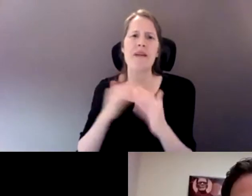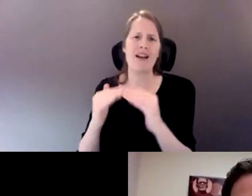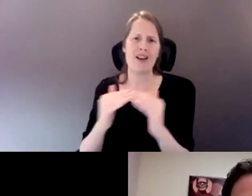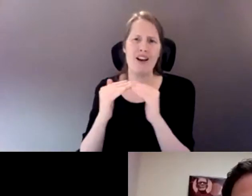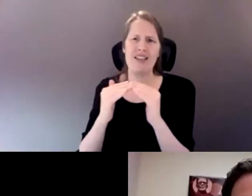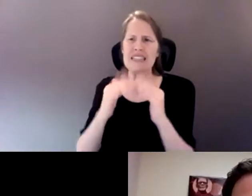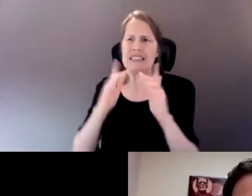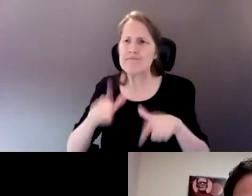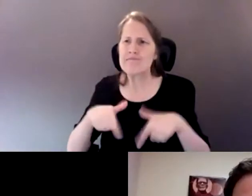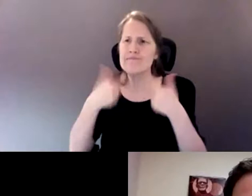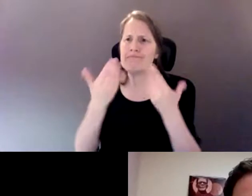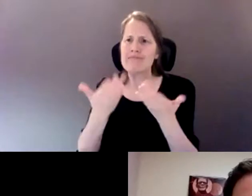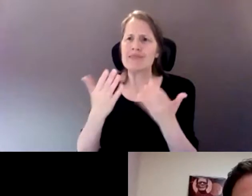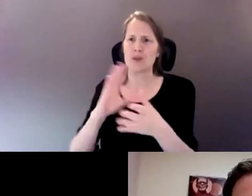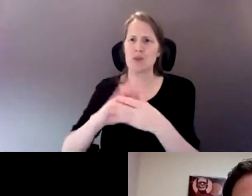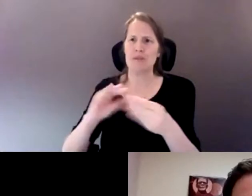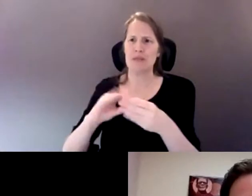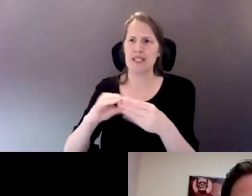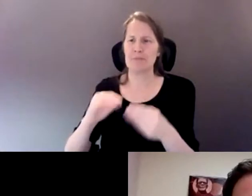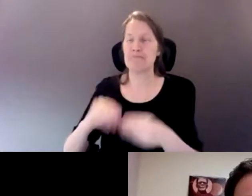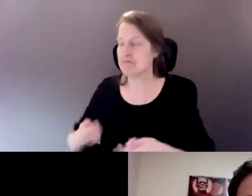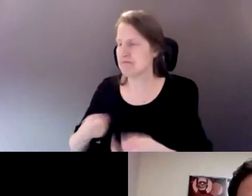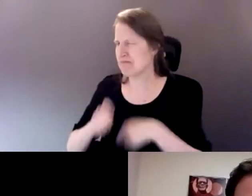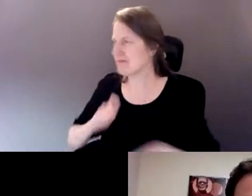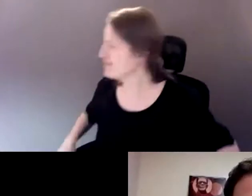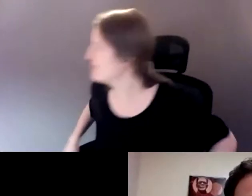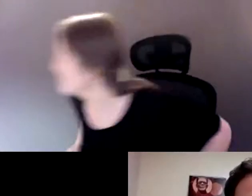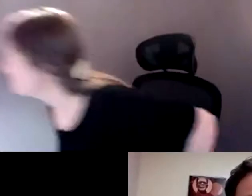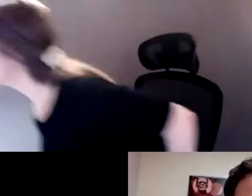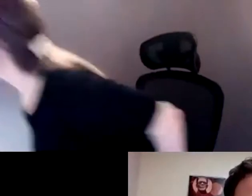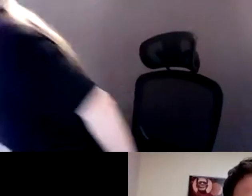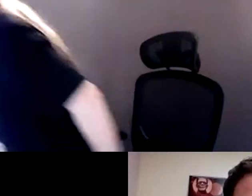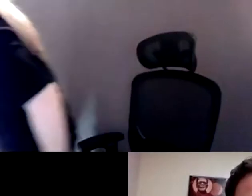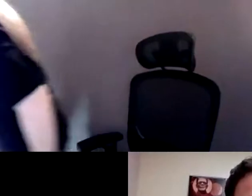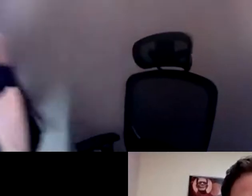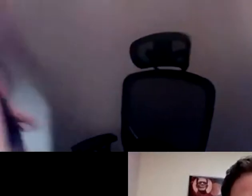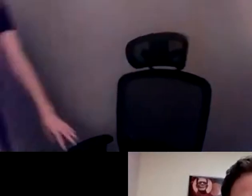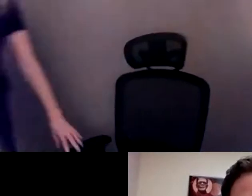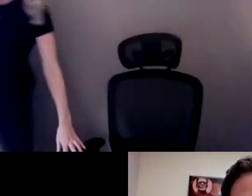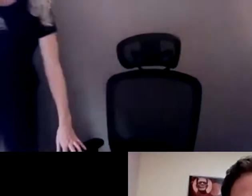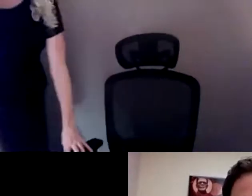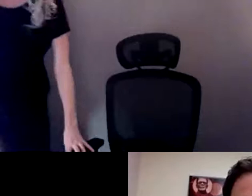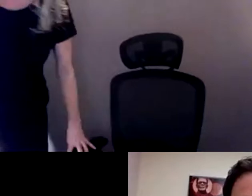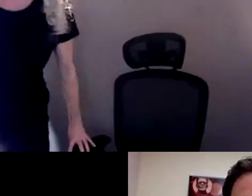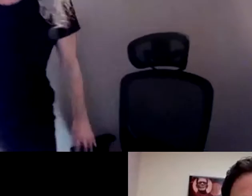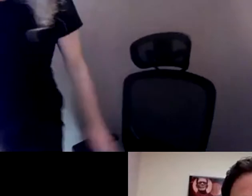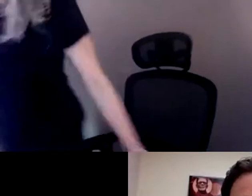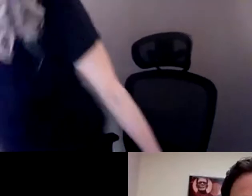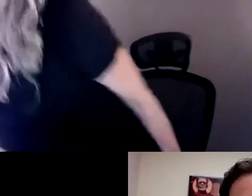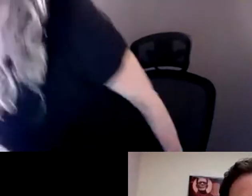also to say a word. So I'll go backwards. First, we have my colleague Bill